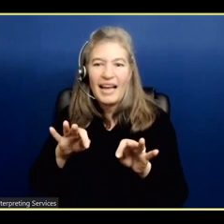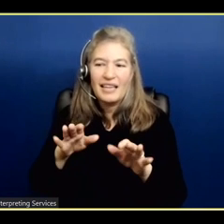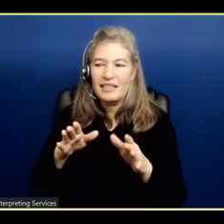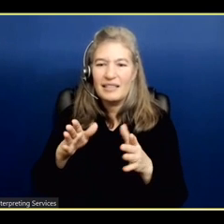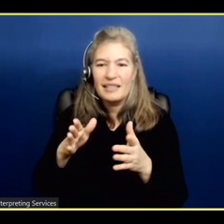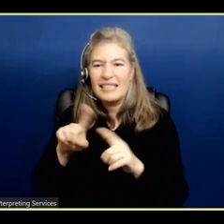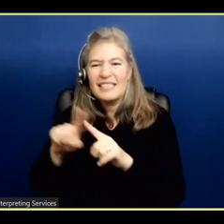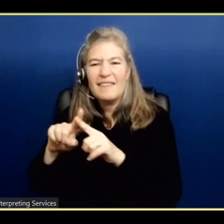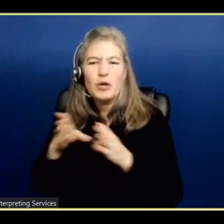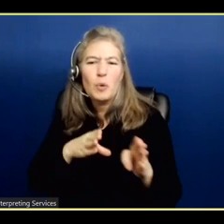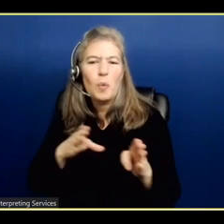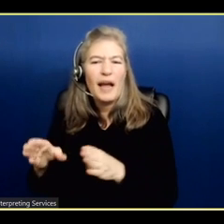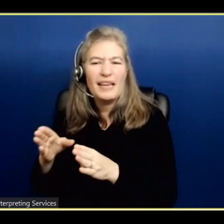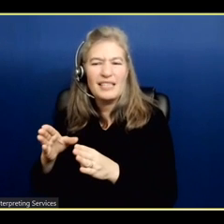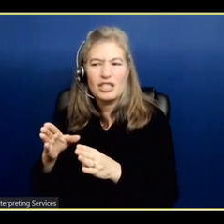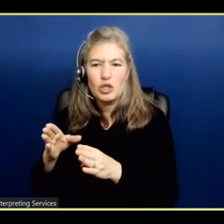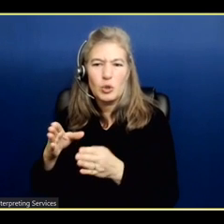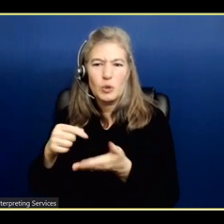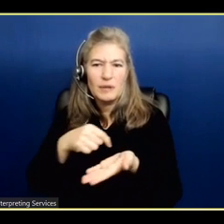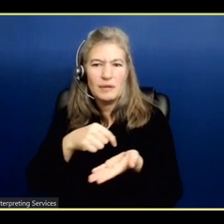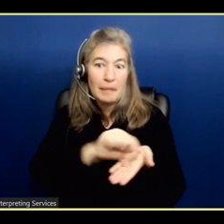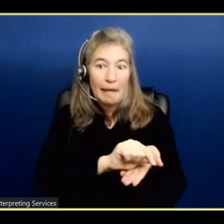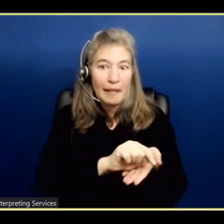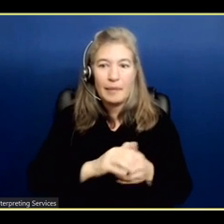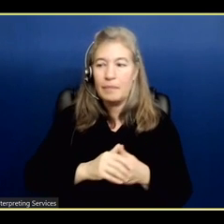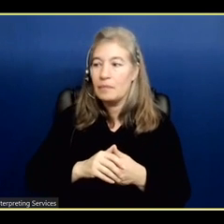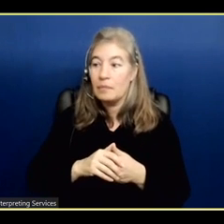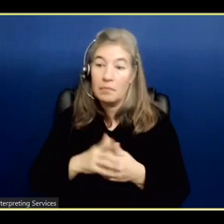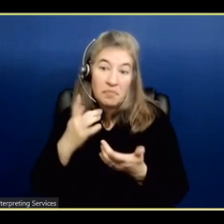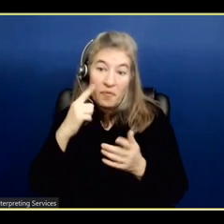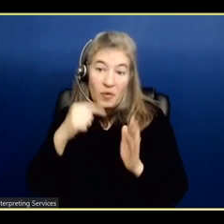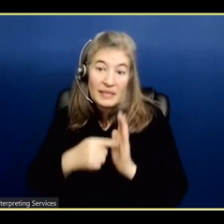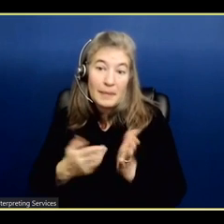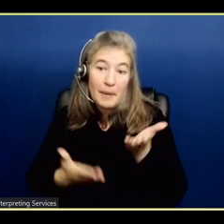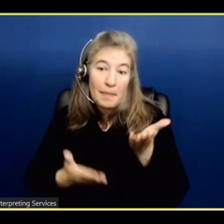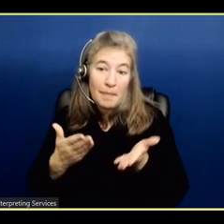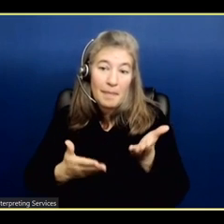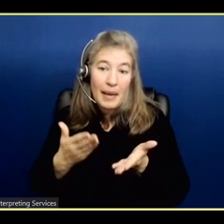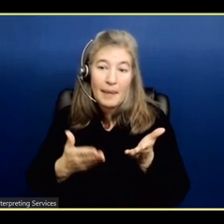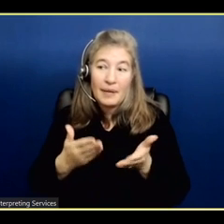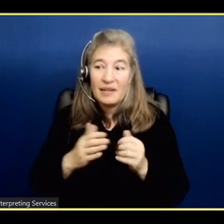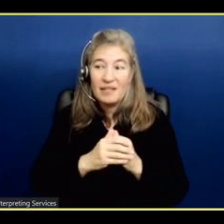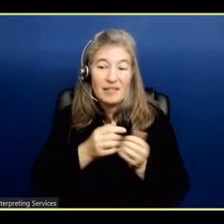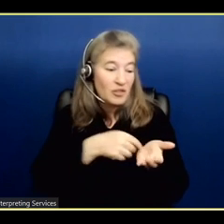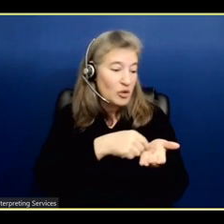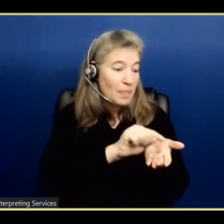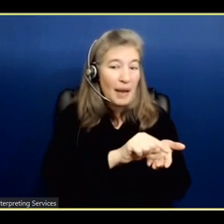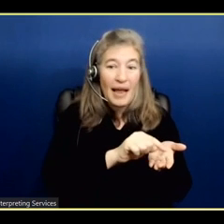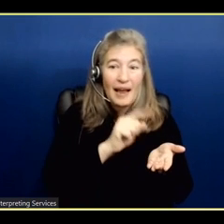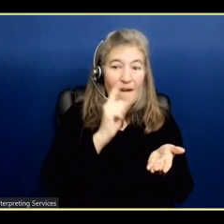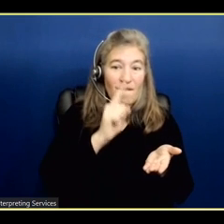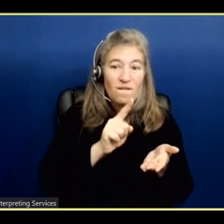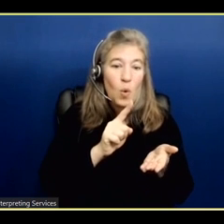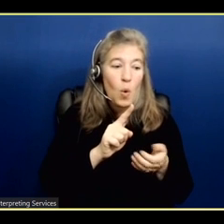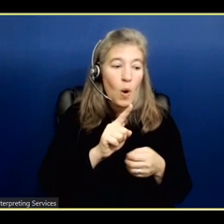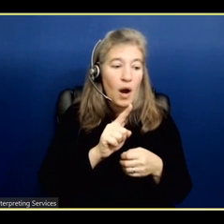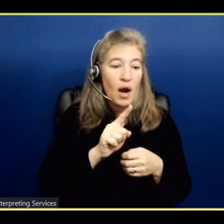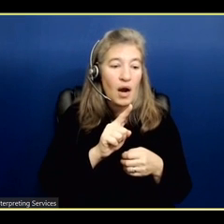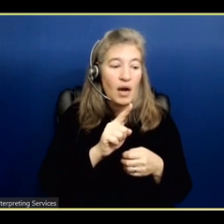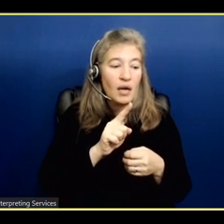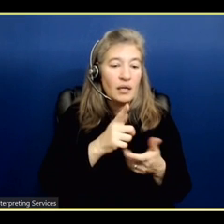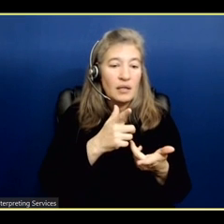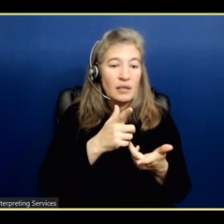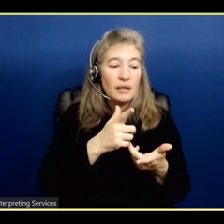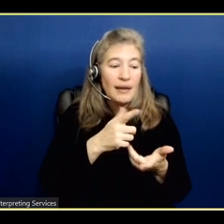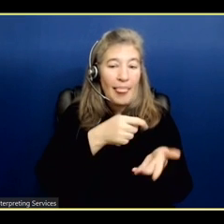along with so many of you others, to mobilize resources quickly. I think it's a good time to ask what processes really matter. What processes